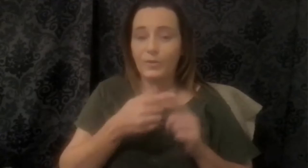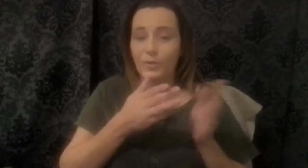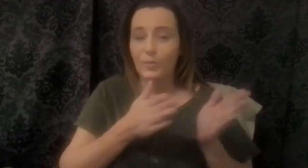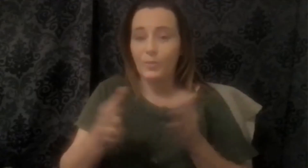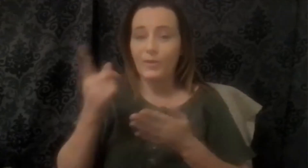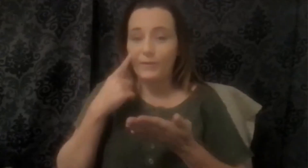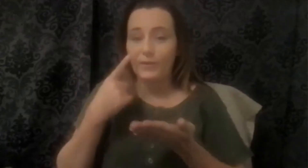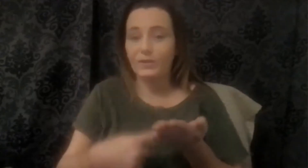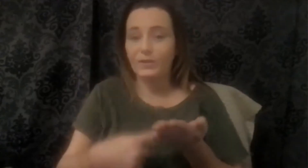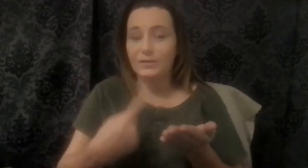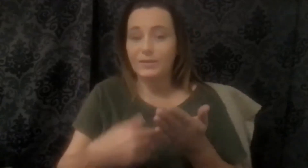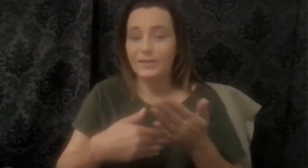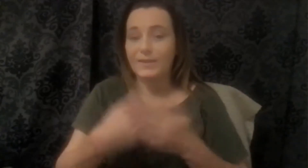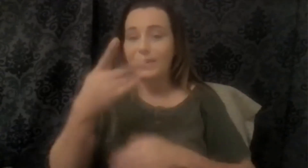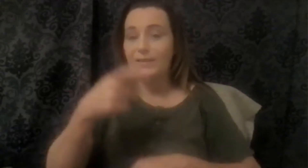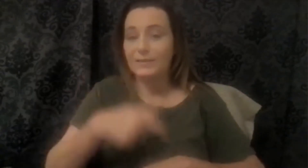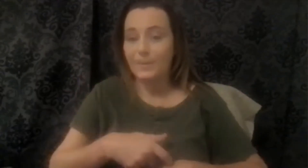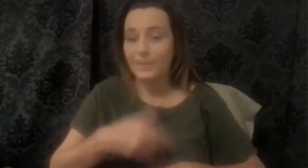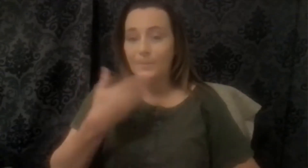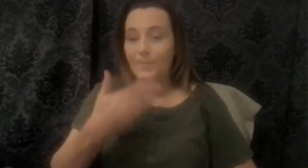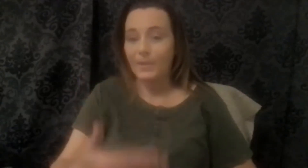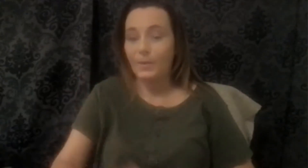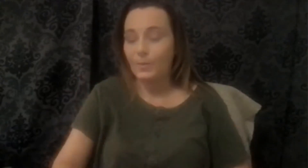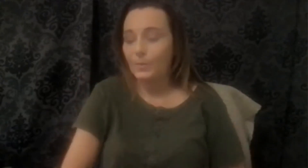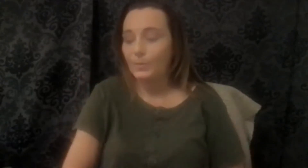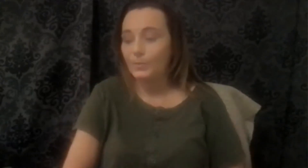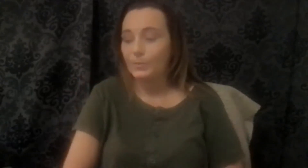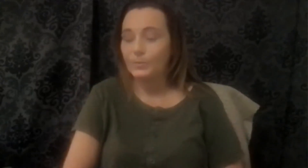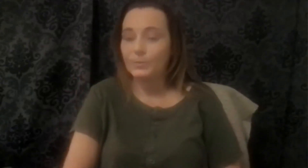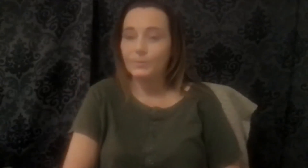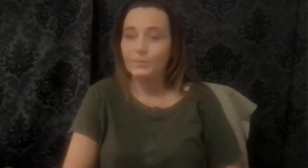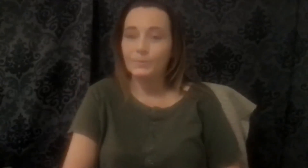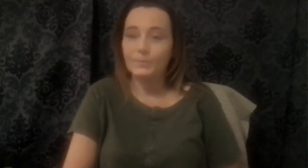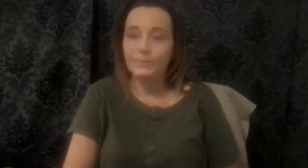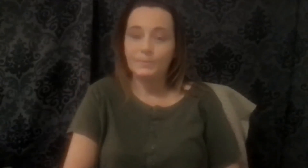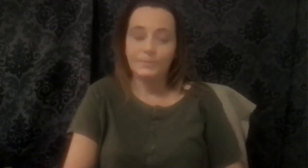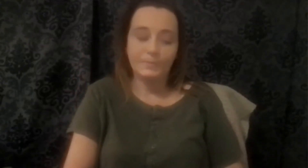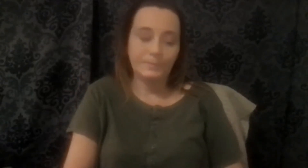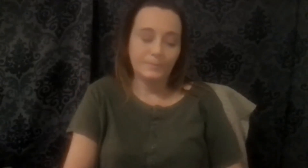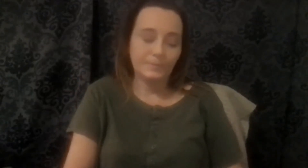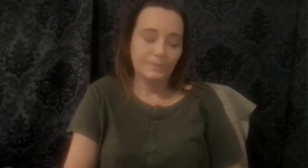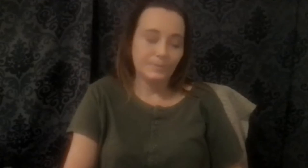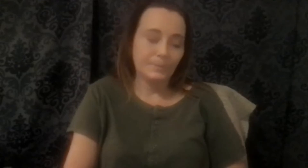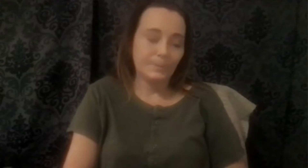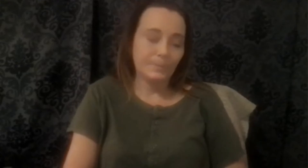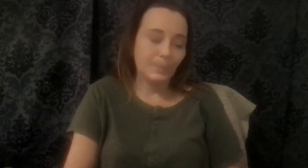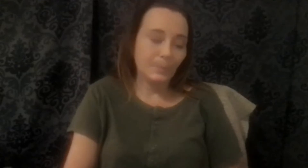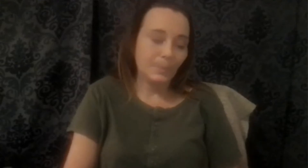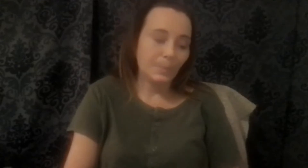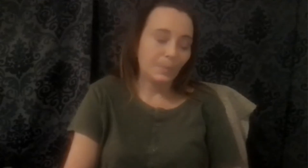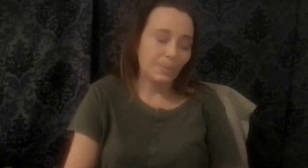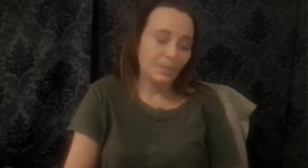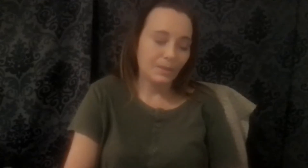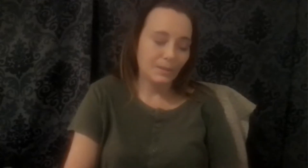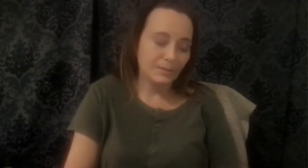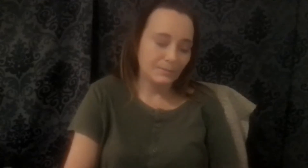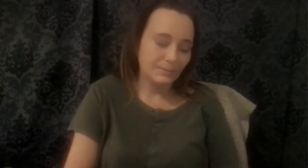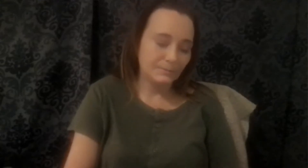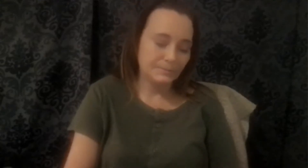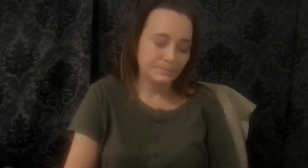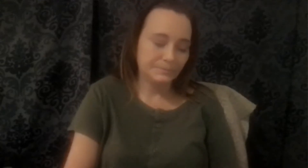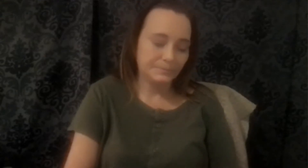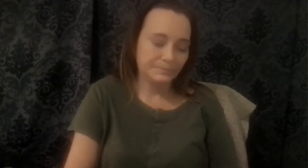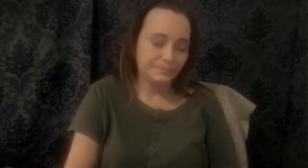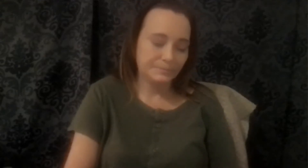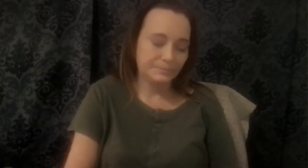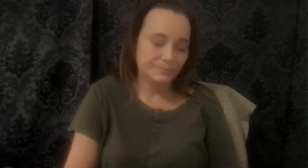discussion next year. Thank you. Thank you, Lewis. All right. Thank you, Lewis. And I just want to say, as